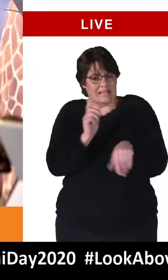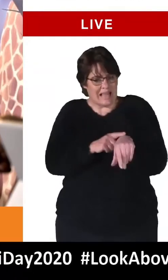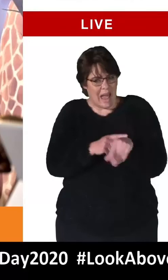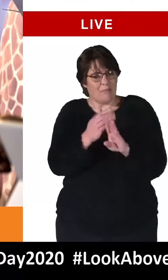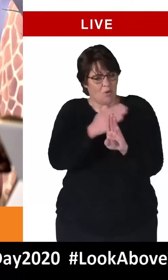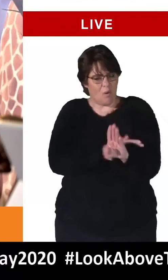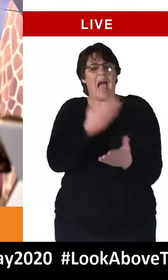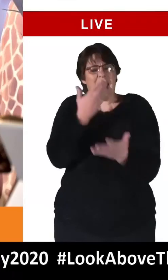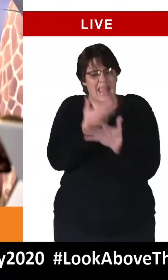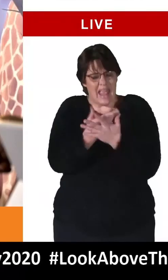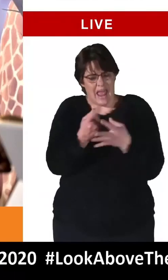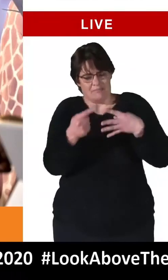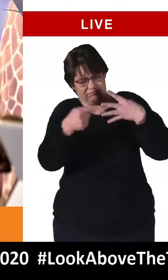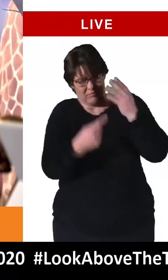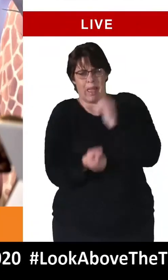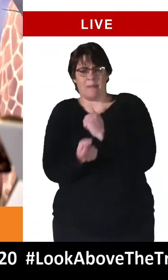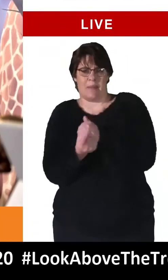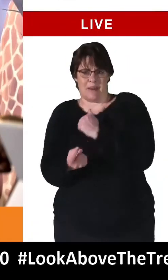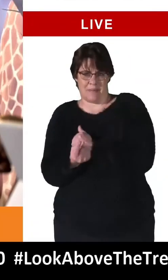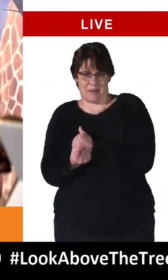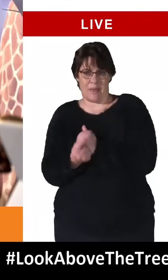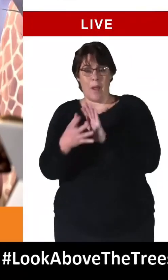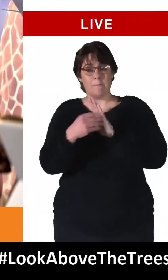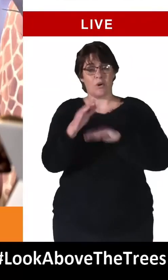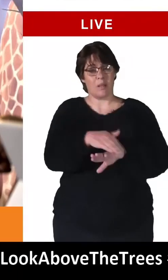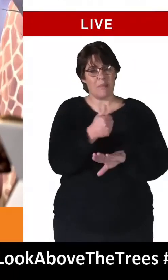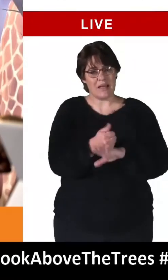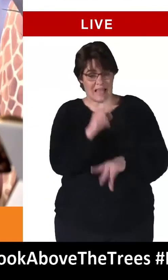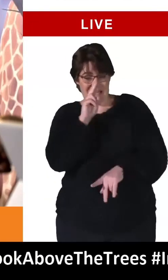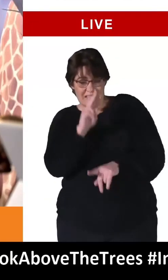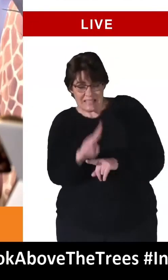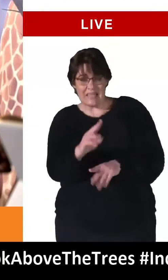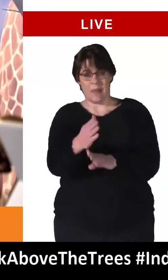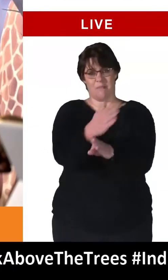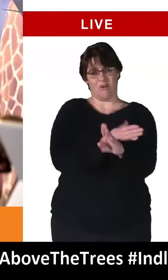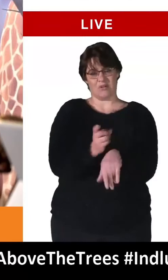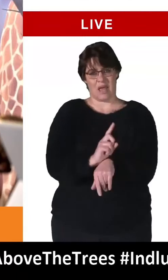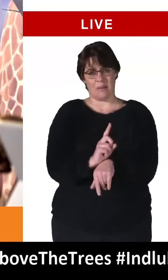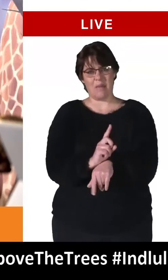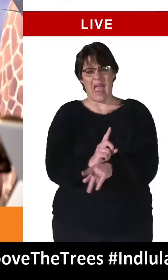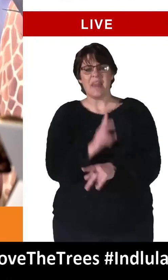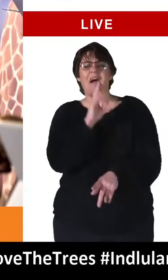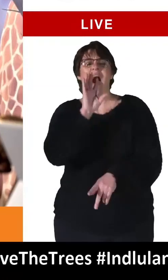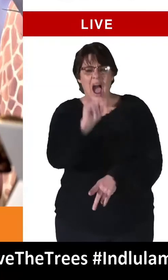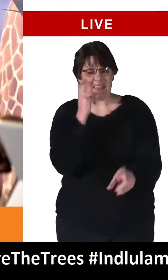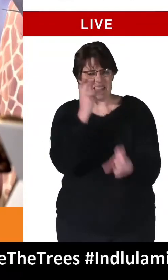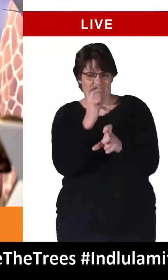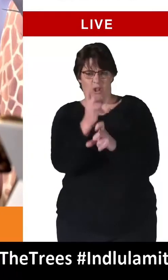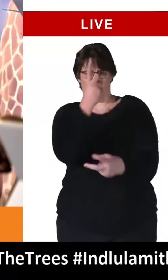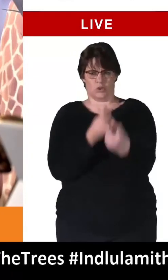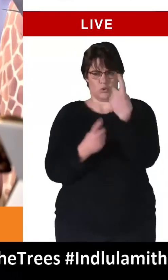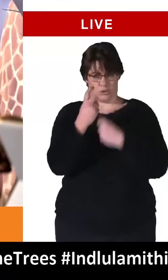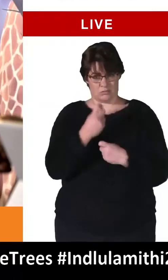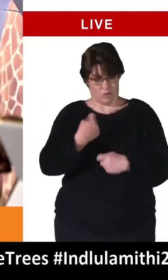things are possible. And therefore, model-based, seeing ahead of time, and asking the hard questions as to, do